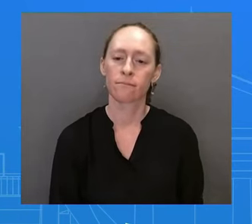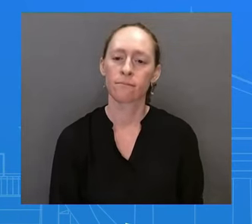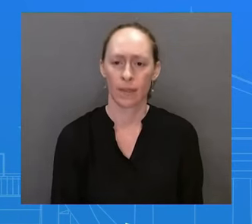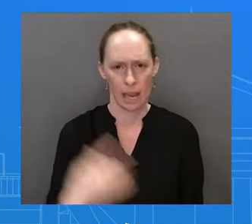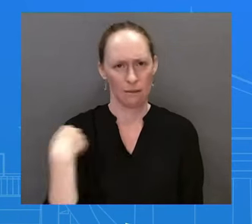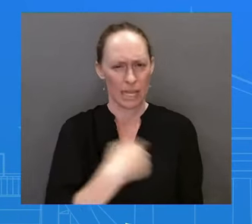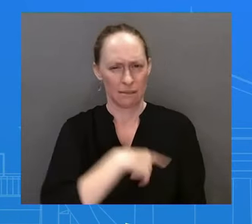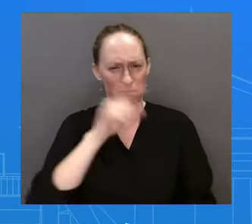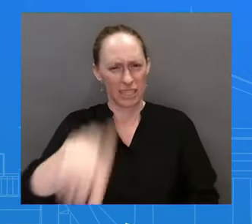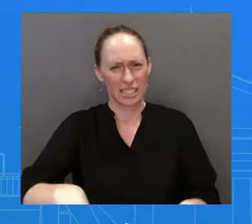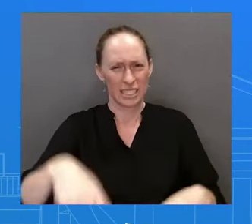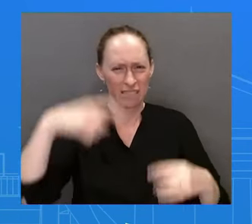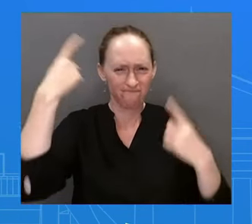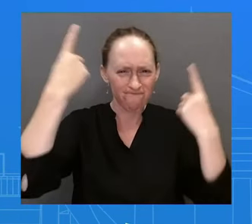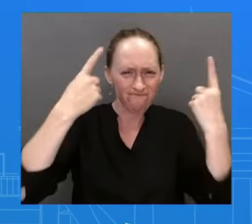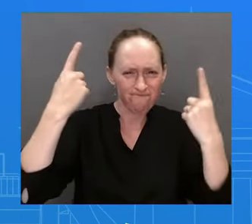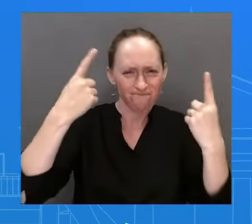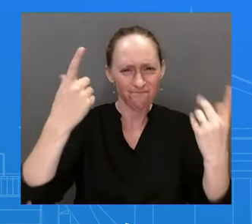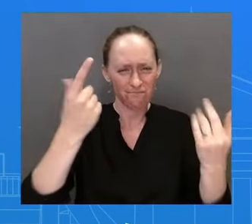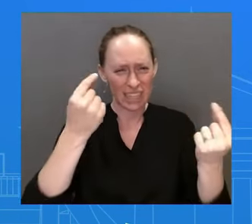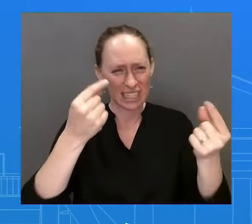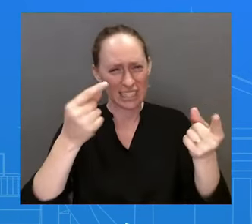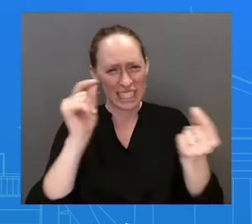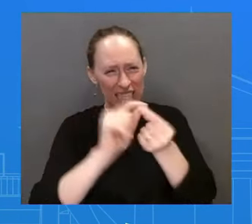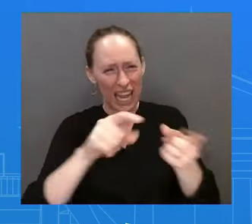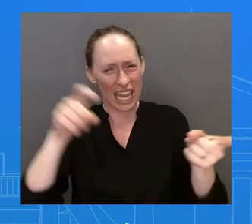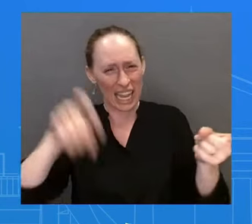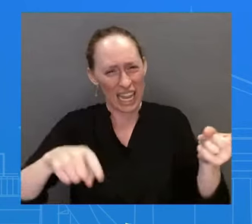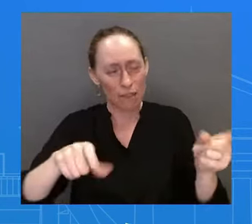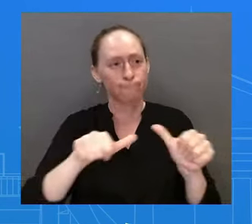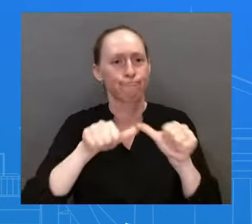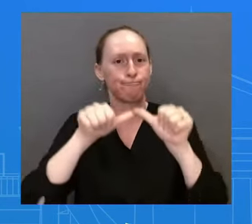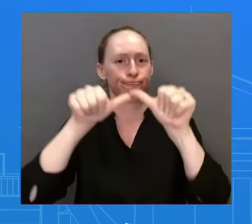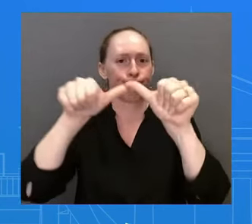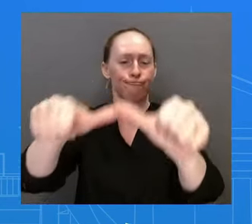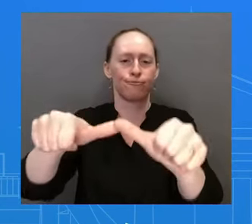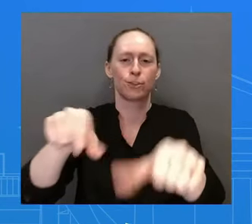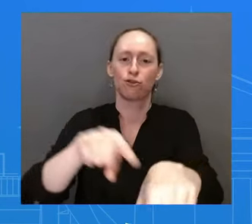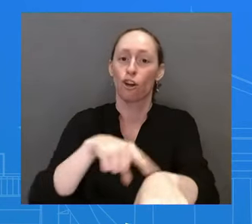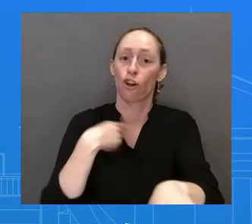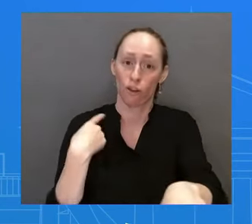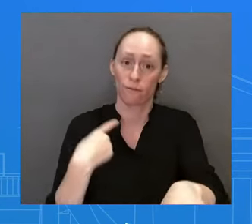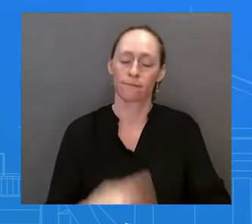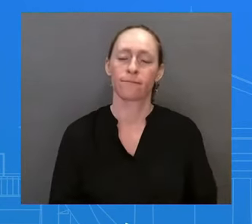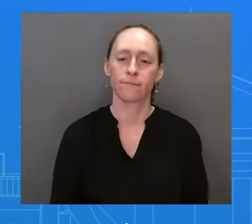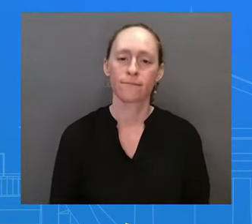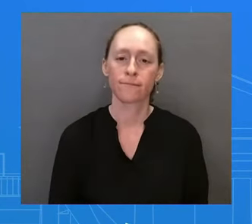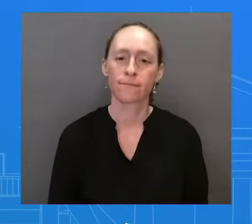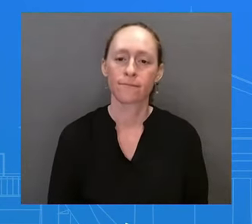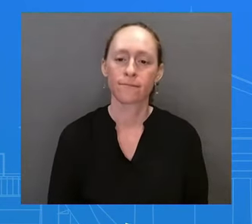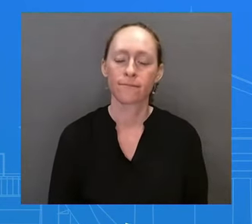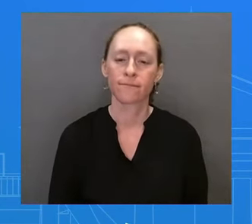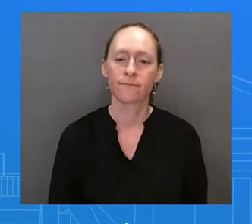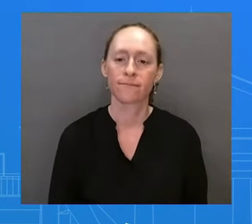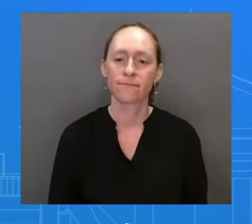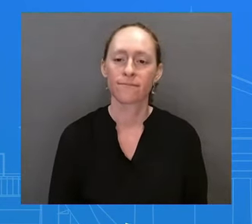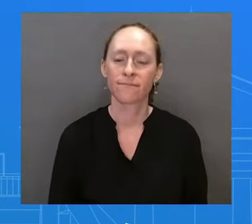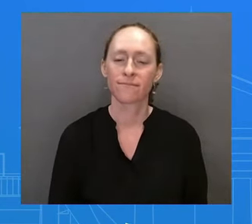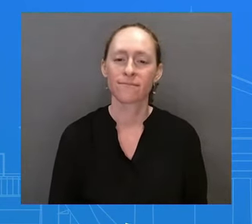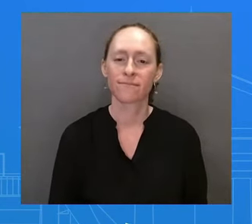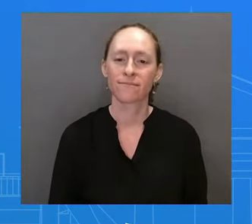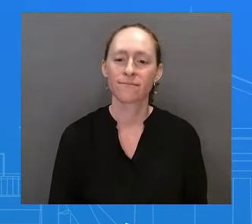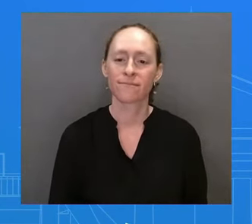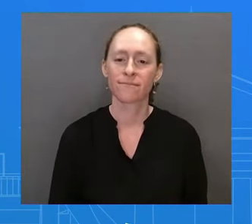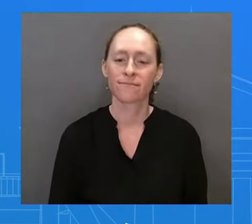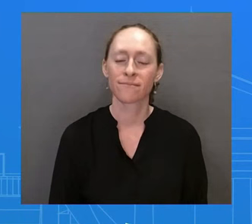need to be. And those are active conversations. Now, how much of that is going to come home to roost in Vilnius, I just don't know, and I wouldn't get